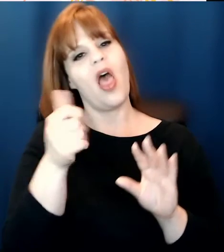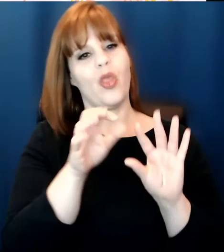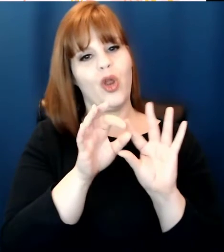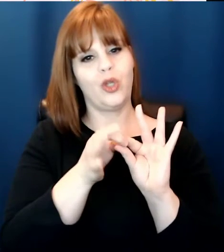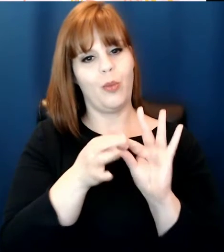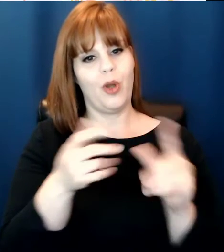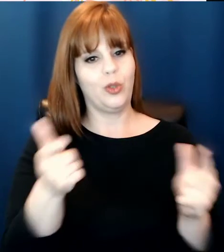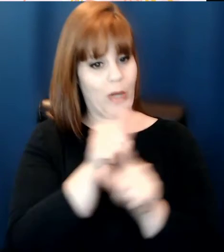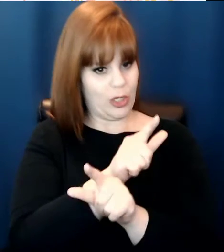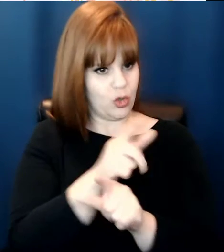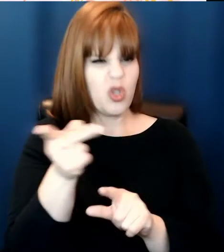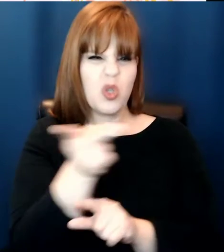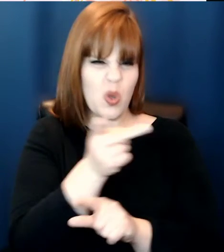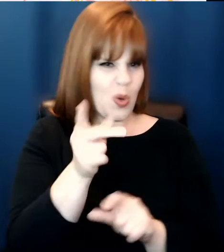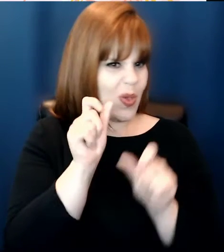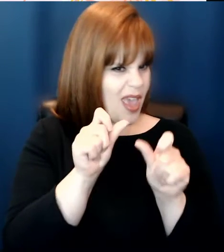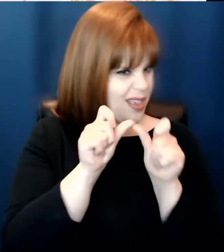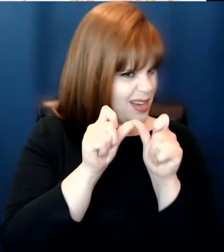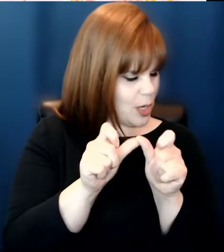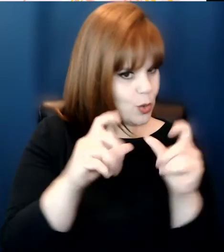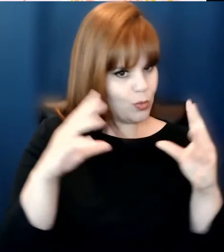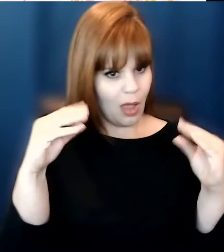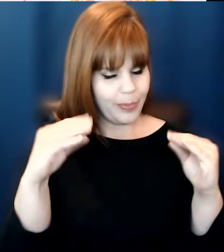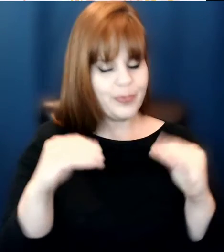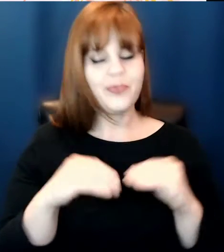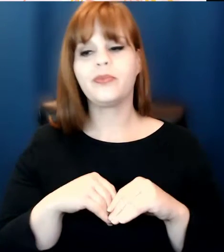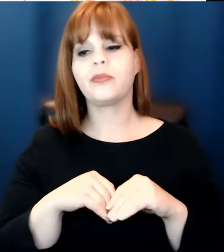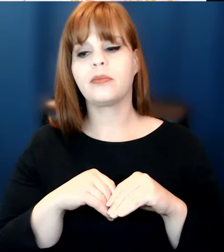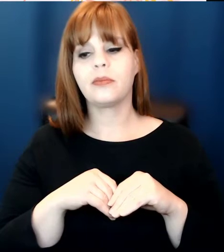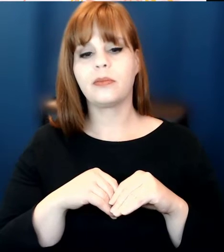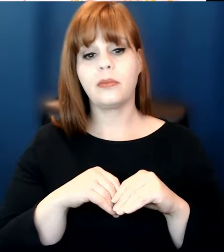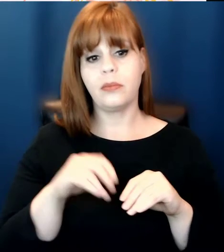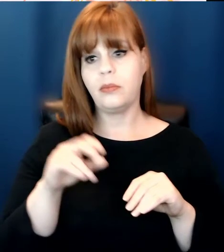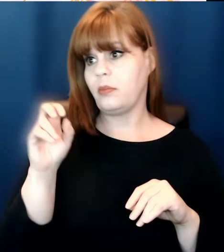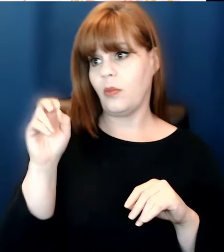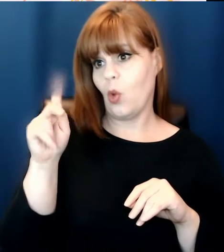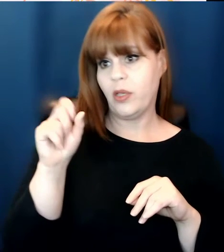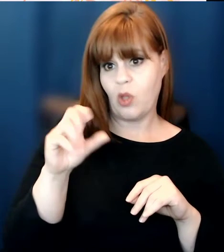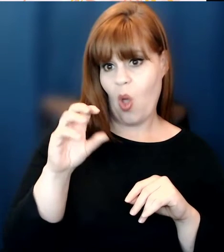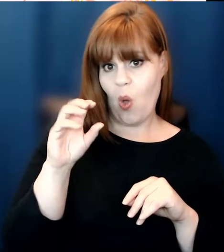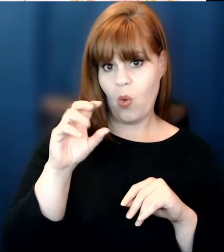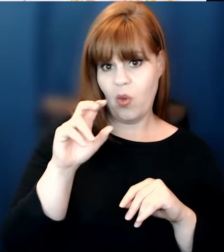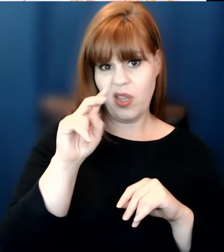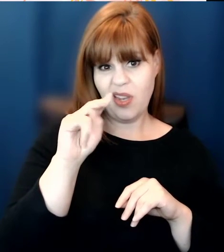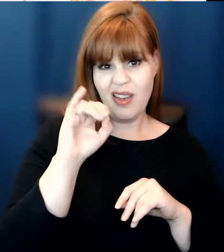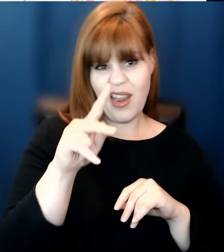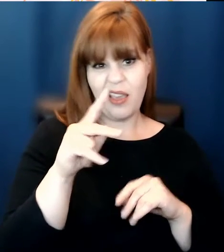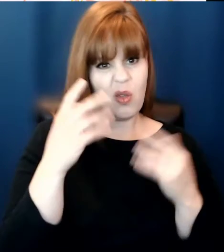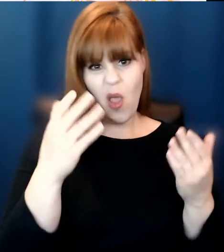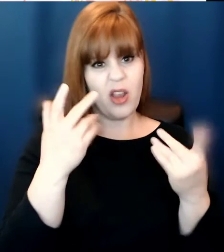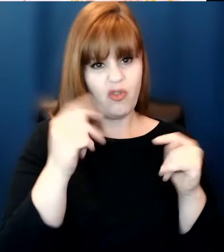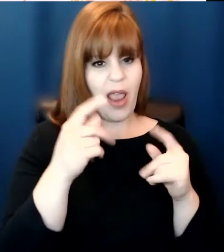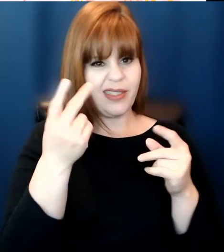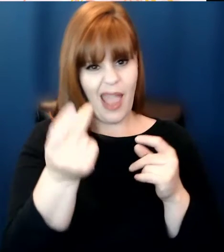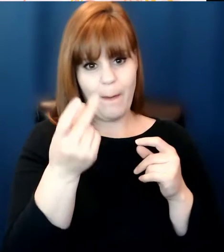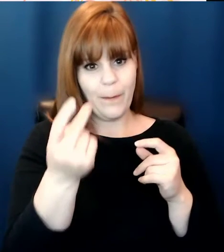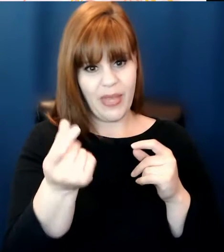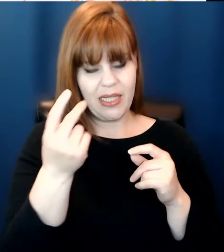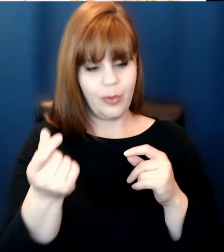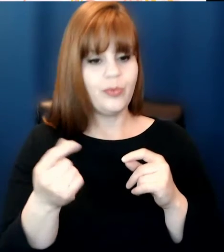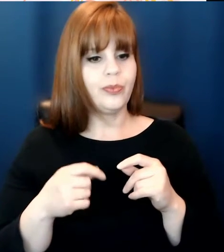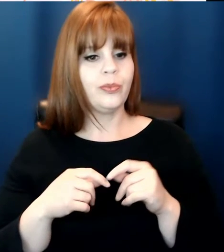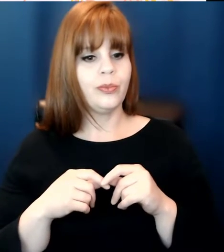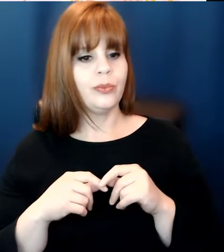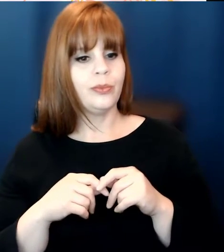interpreter switch, but you guys can continue talking. Okay, so I guess I can, Nick, you can just try snapping.